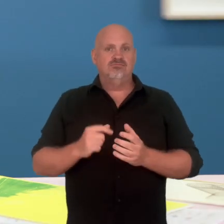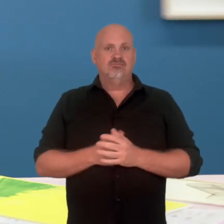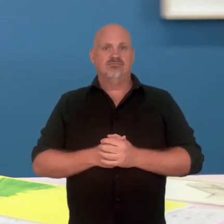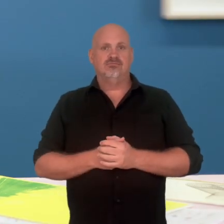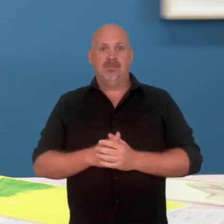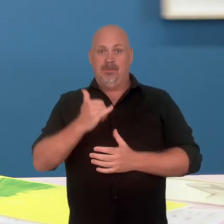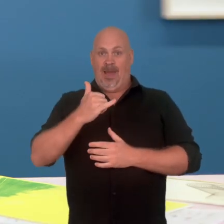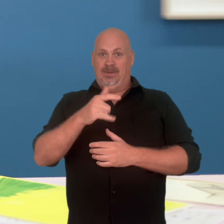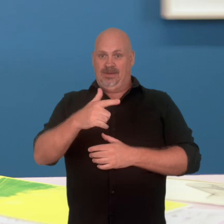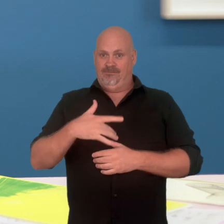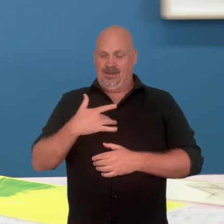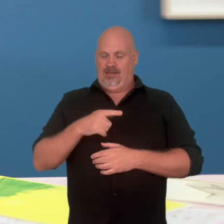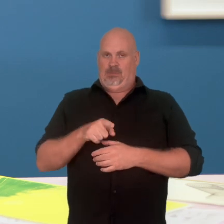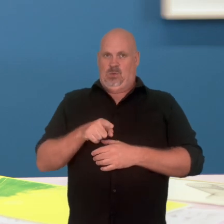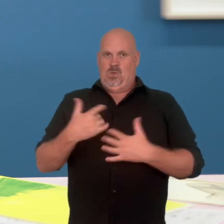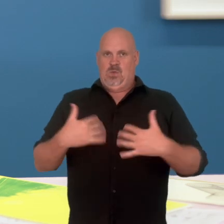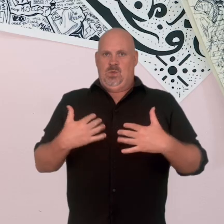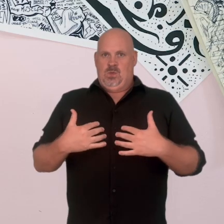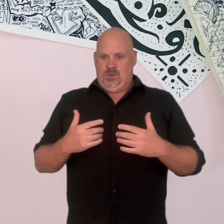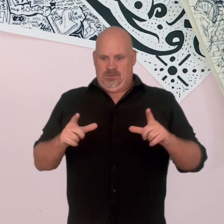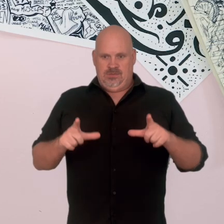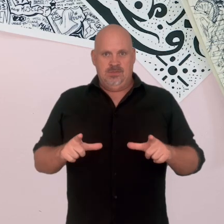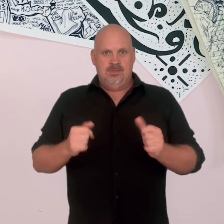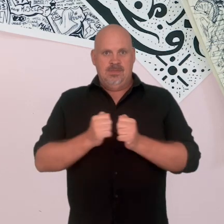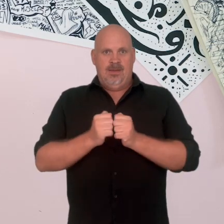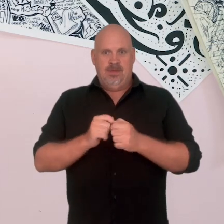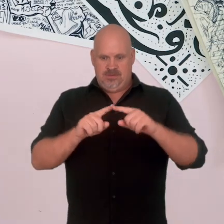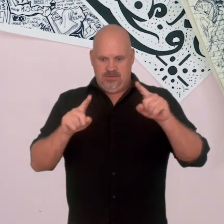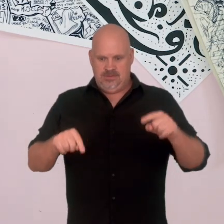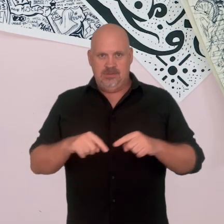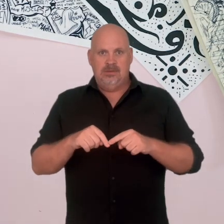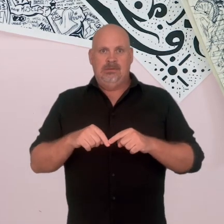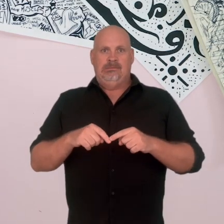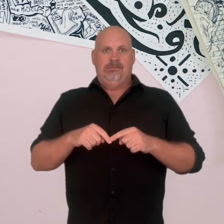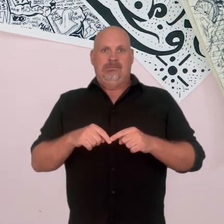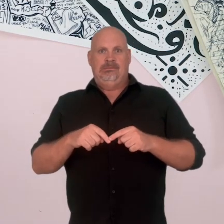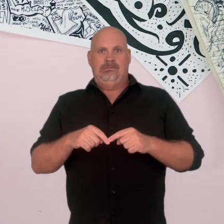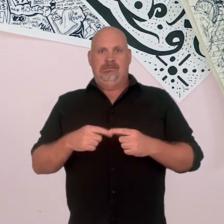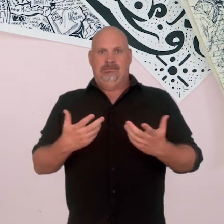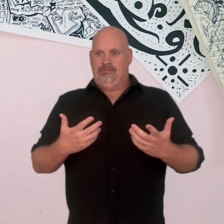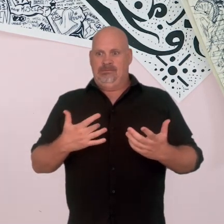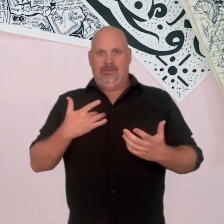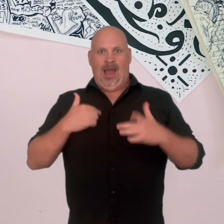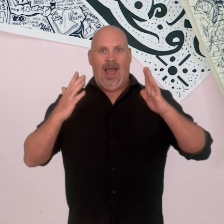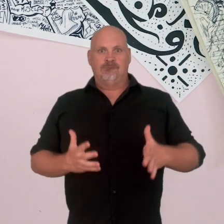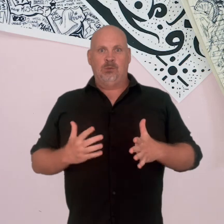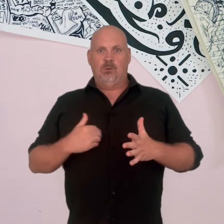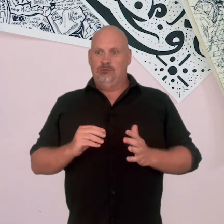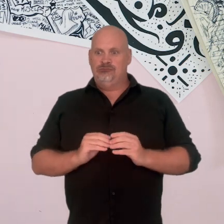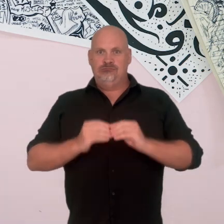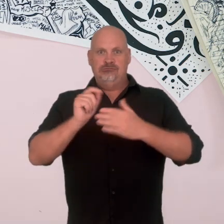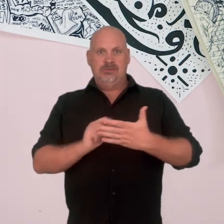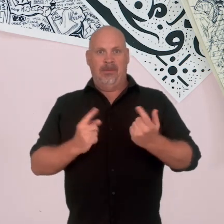very intimidating for me to face a page like this because there's this expectation to create